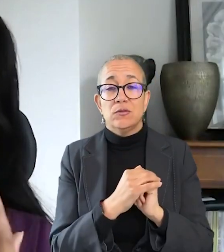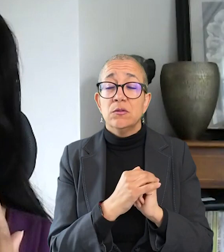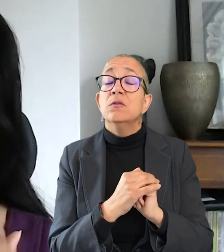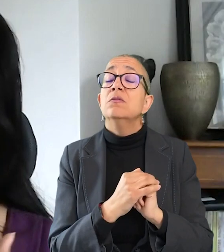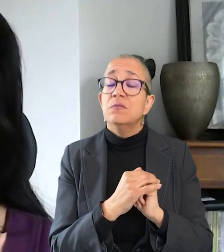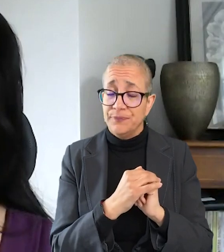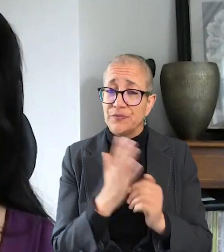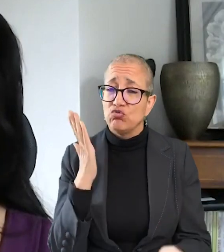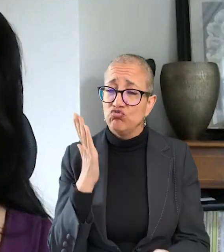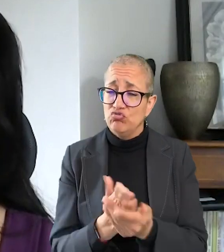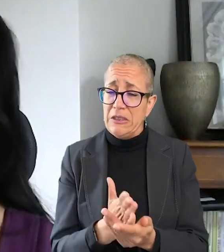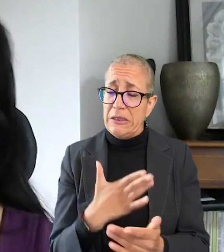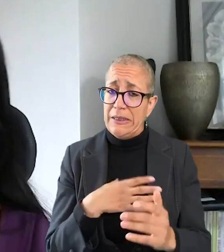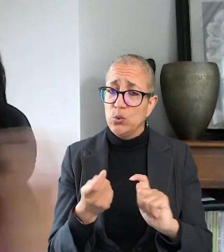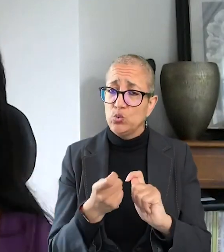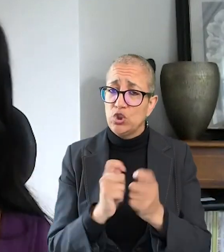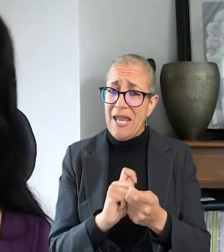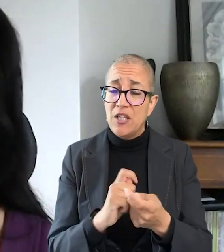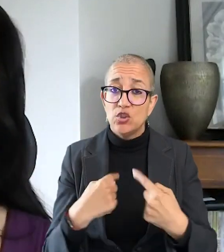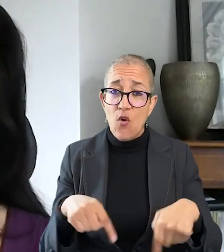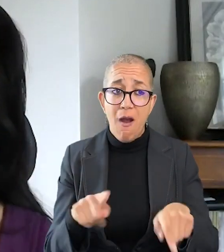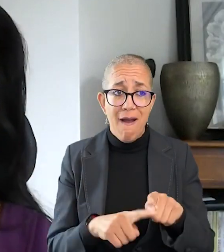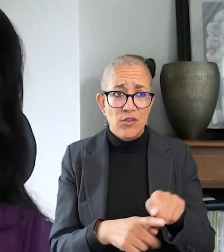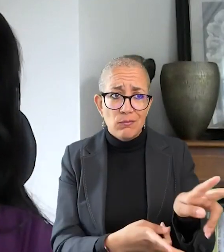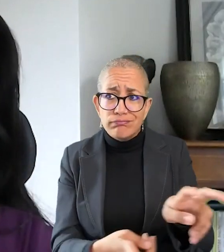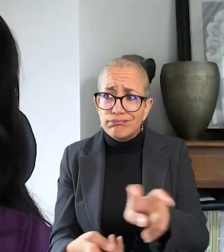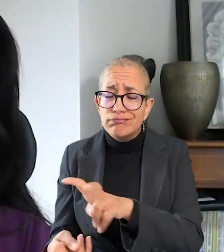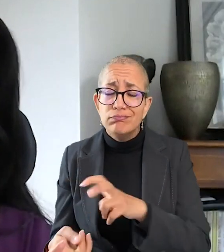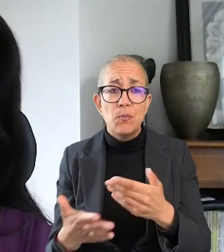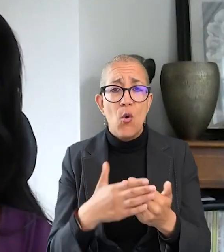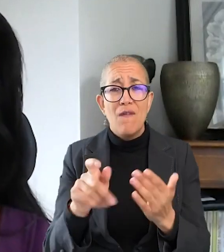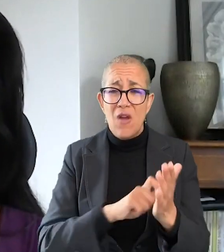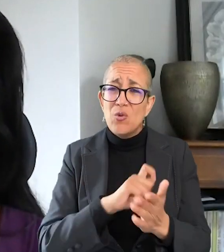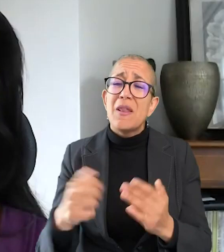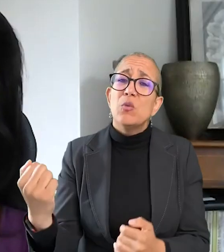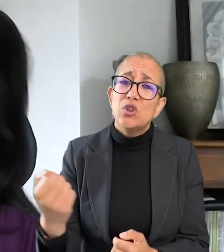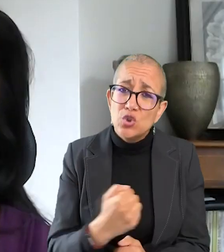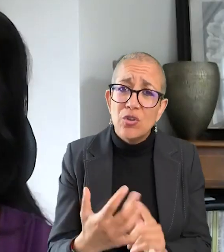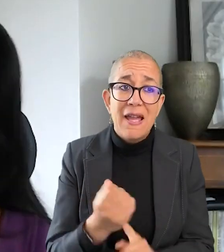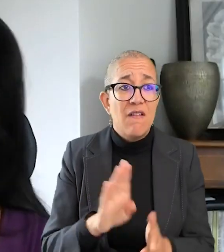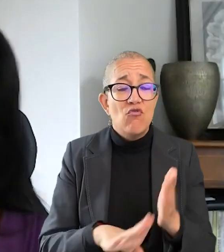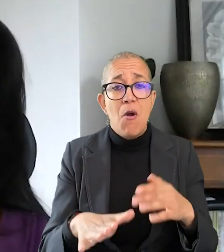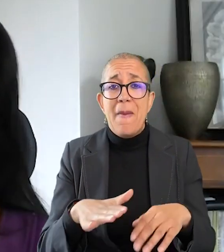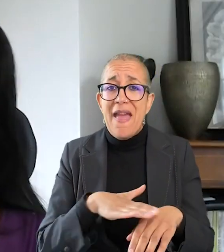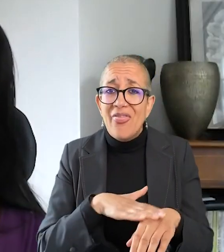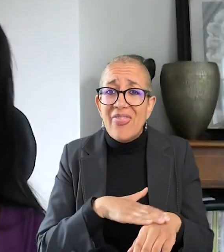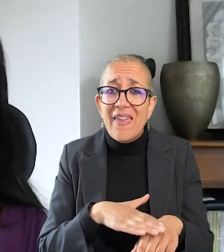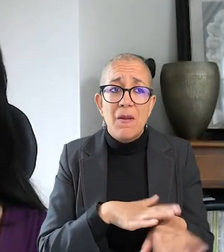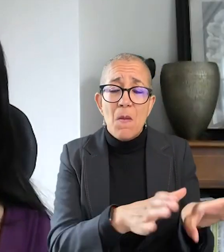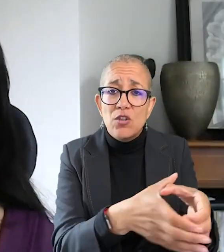needs changing in order for us to pick up the massive number of votes that we should be getting from ethnic minorities